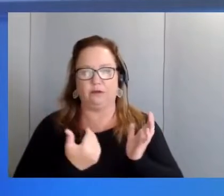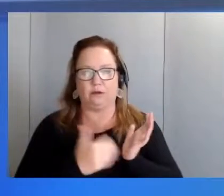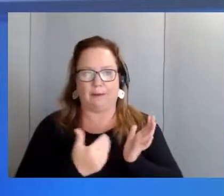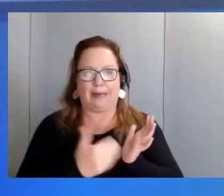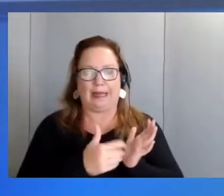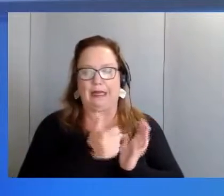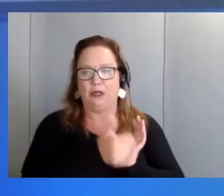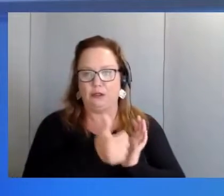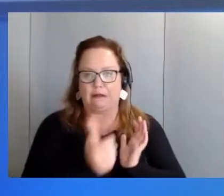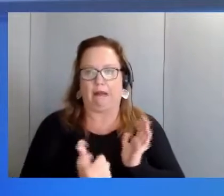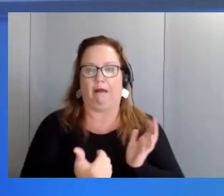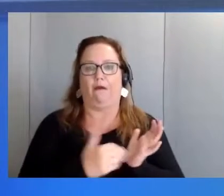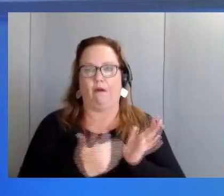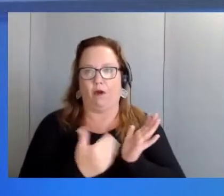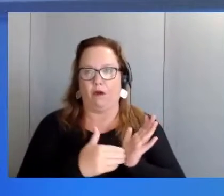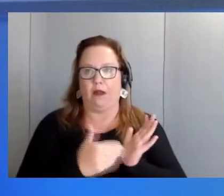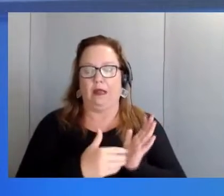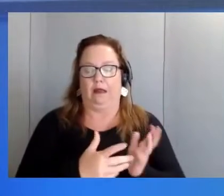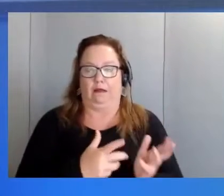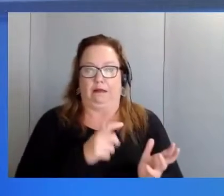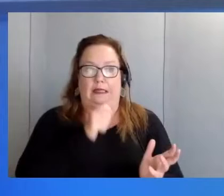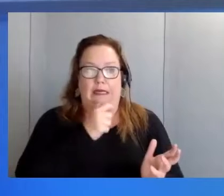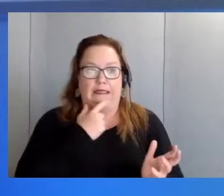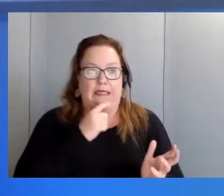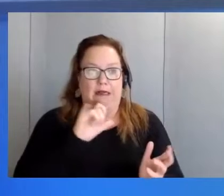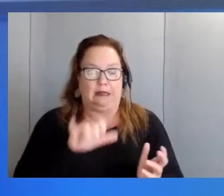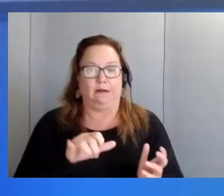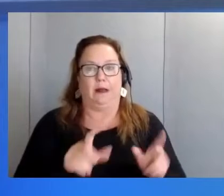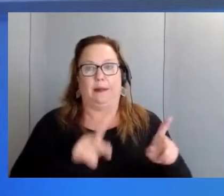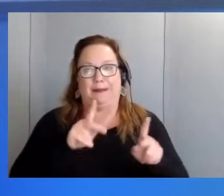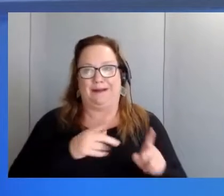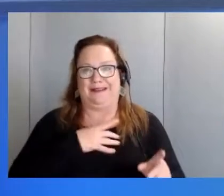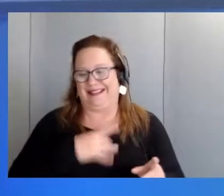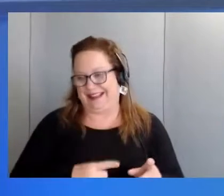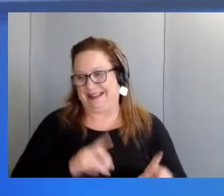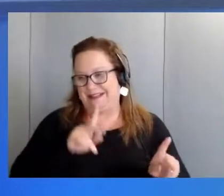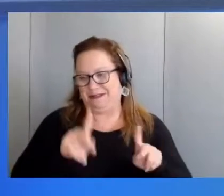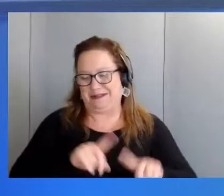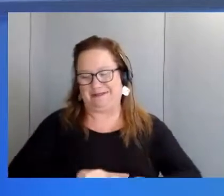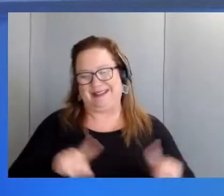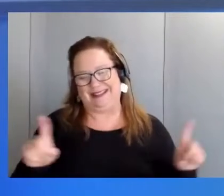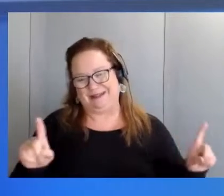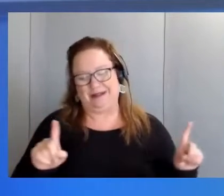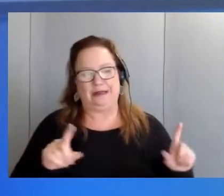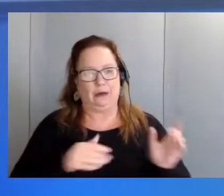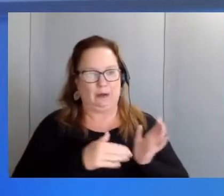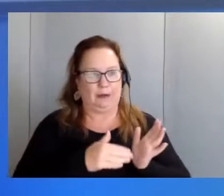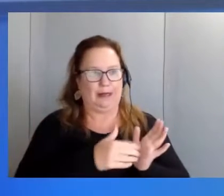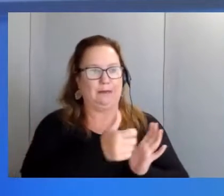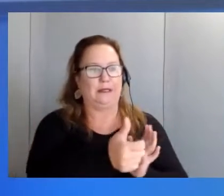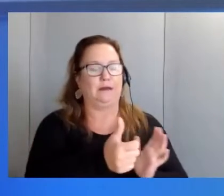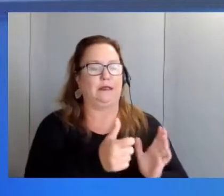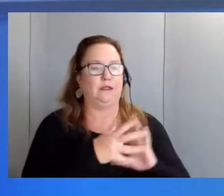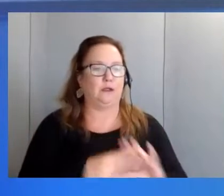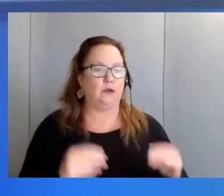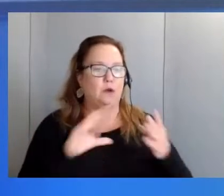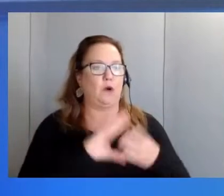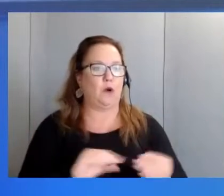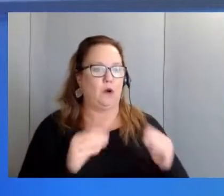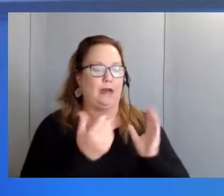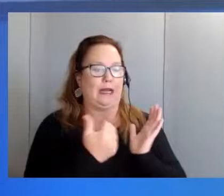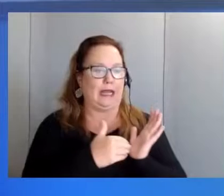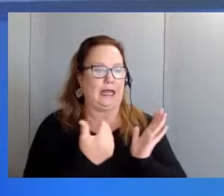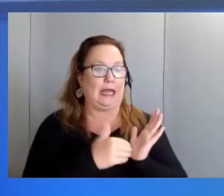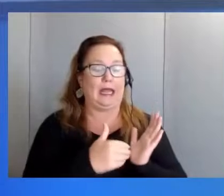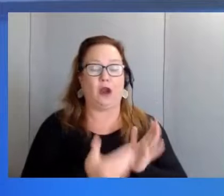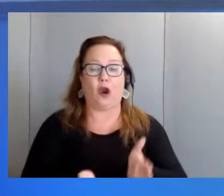over and over as if they've never said it. Some people like to do that, but this is a different kind of repetition. So it's telling the same story over and over again, or asking the same